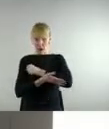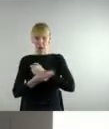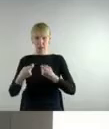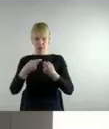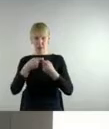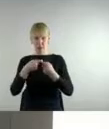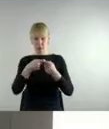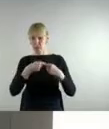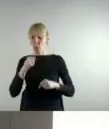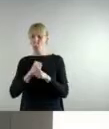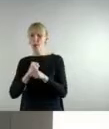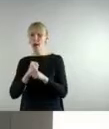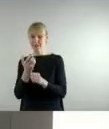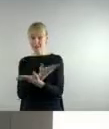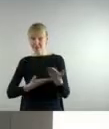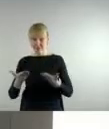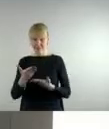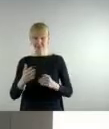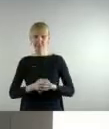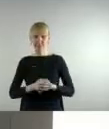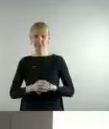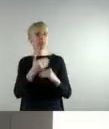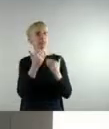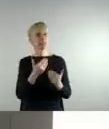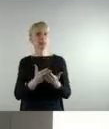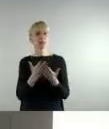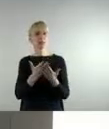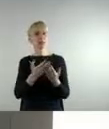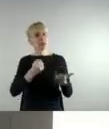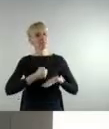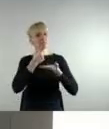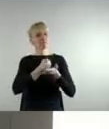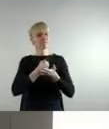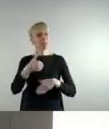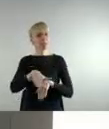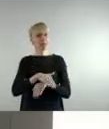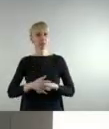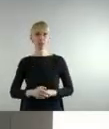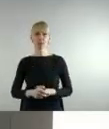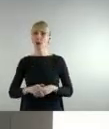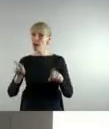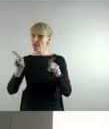With regard to this mutual support of all the partners, we have increased resources through external funding,